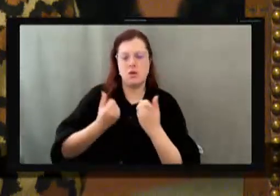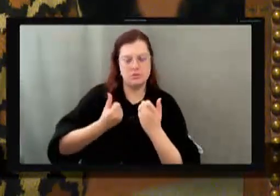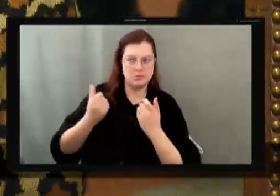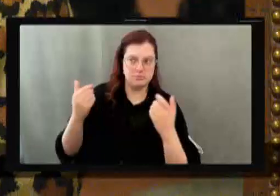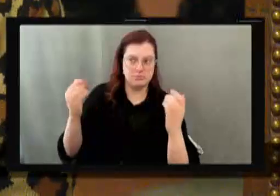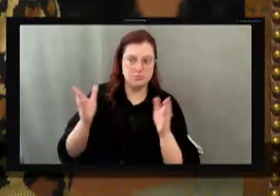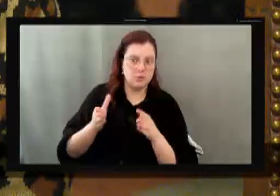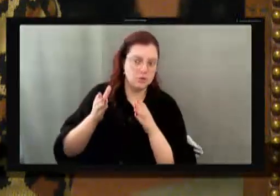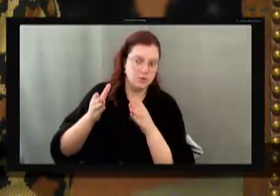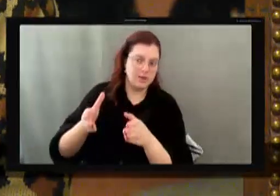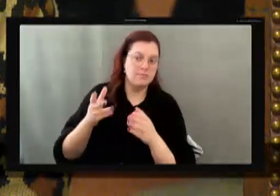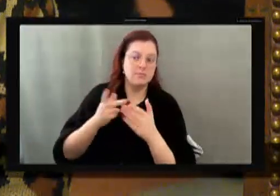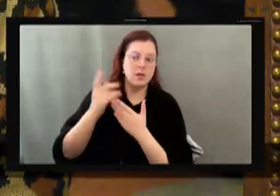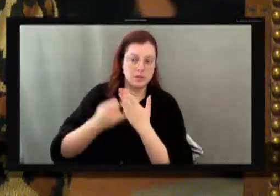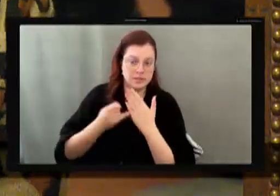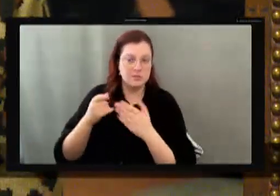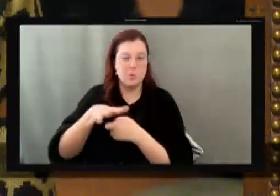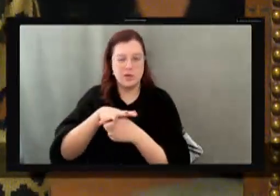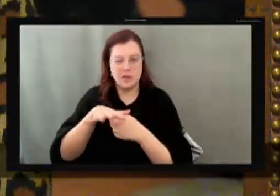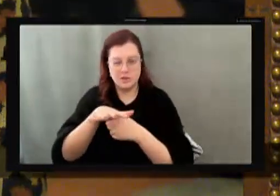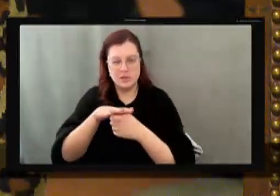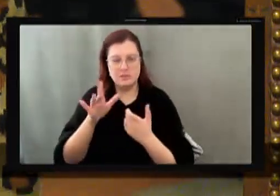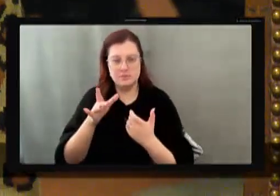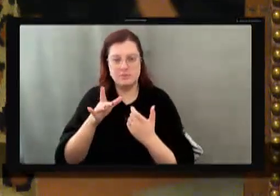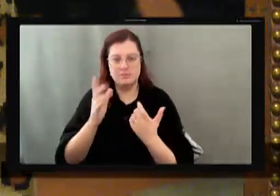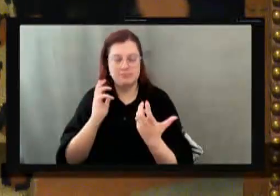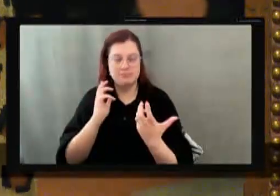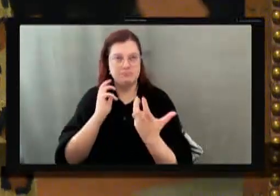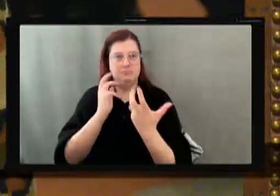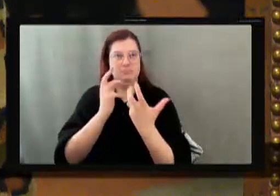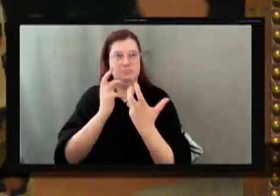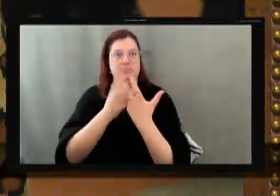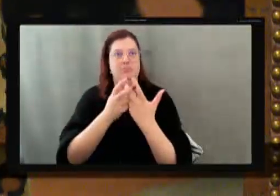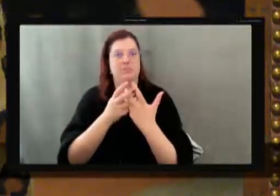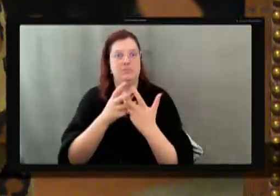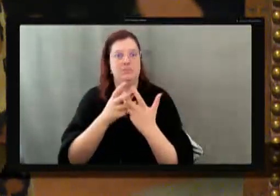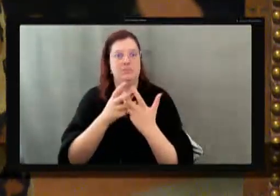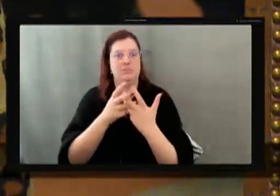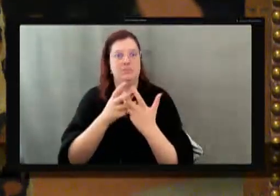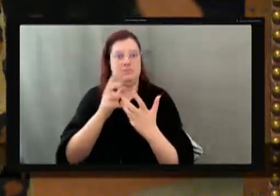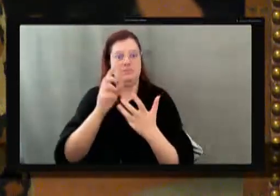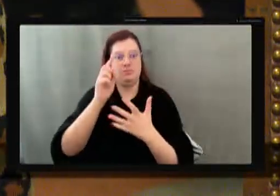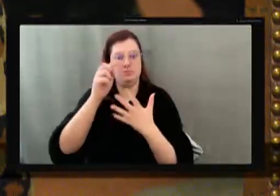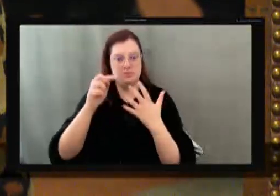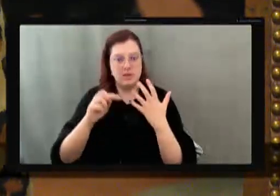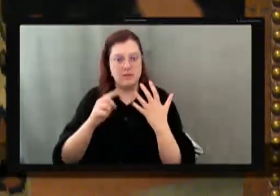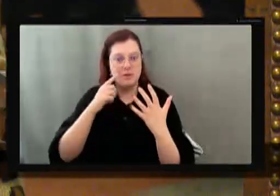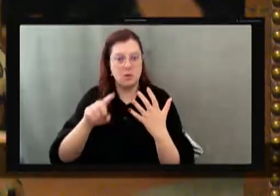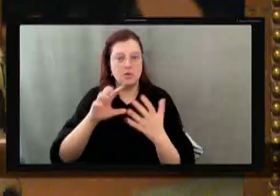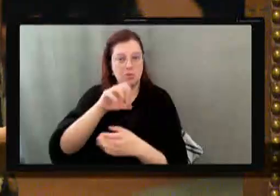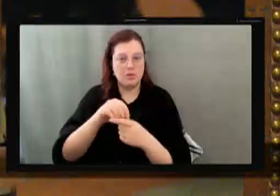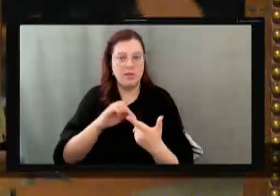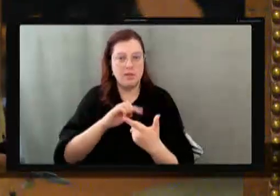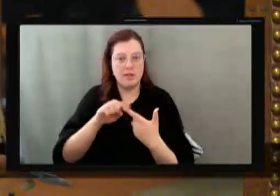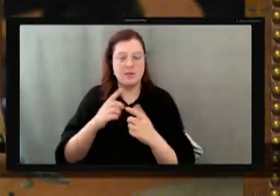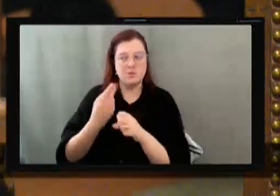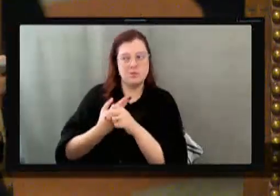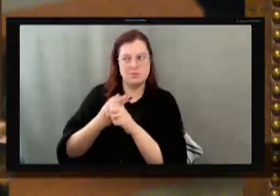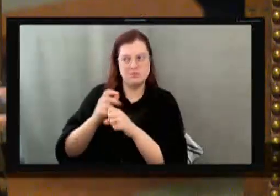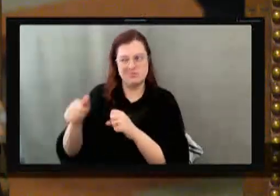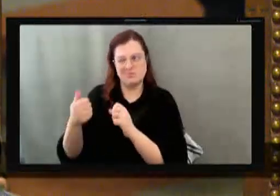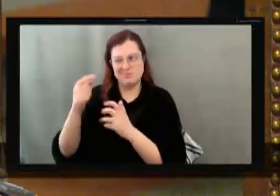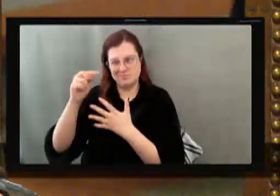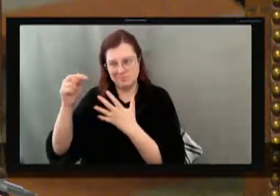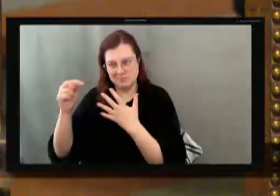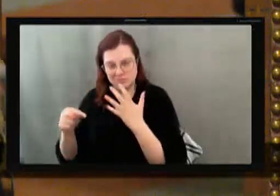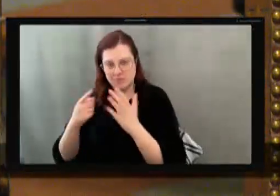and locations are, that they meet our criteria for inclusion. And then we use other variables like pedestrian trip generators. So